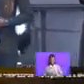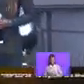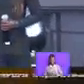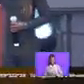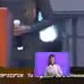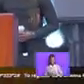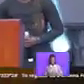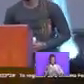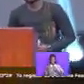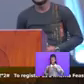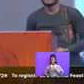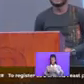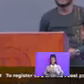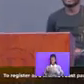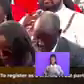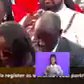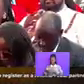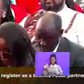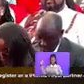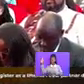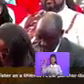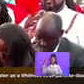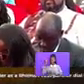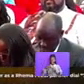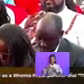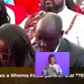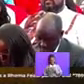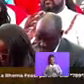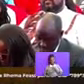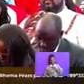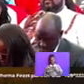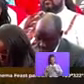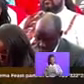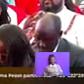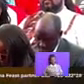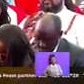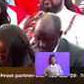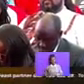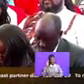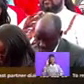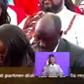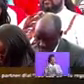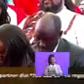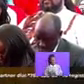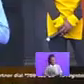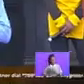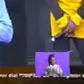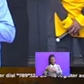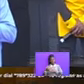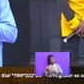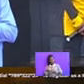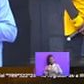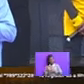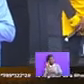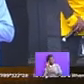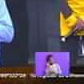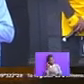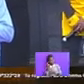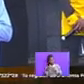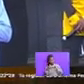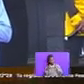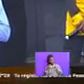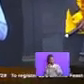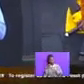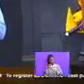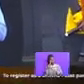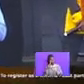twins last time I was in Kenya I was ministering to a lady I believe in it was in the Church of apostle